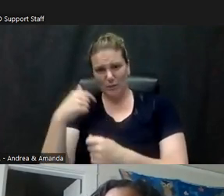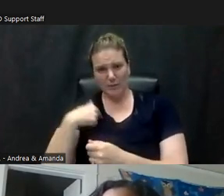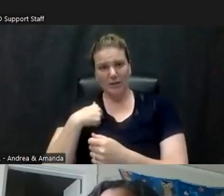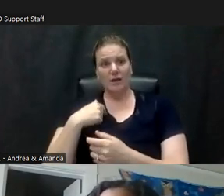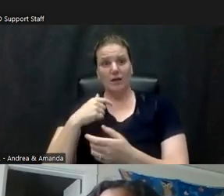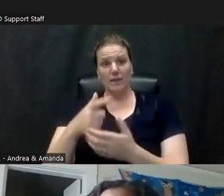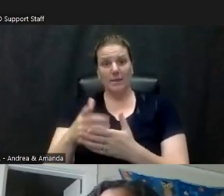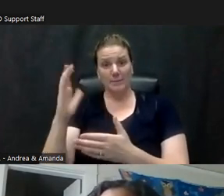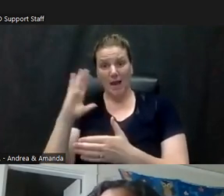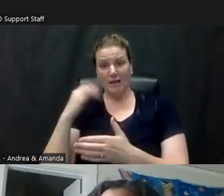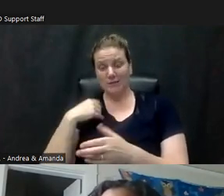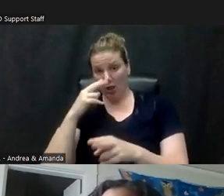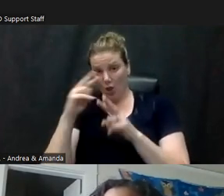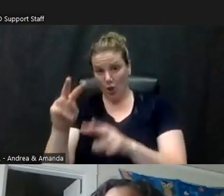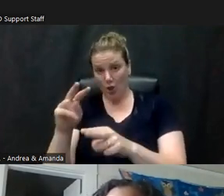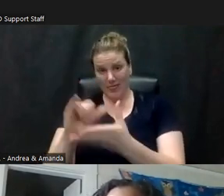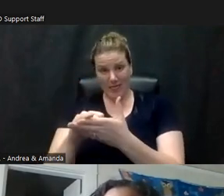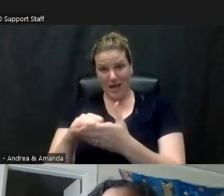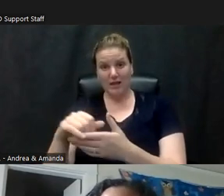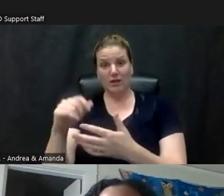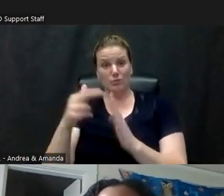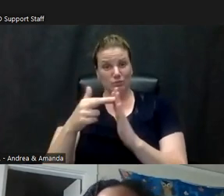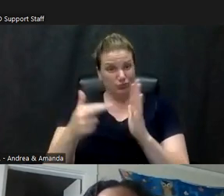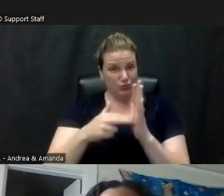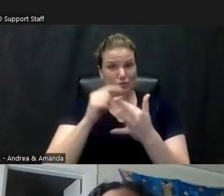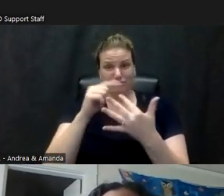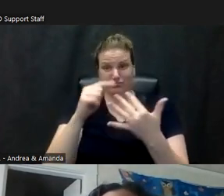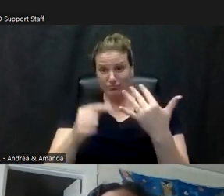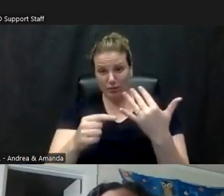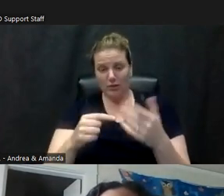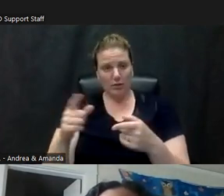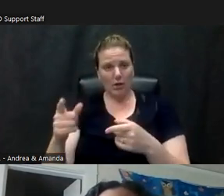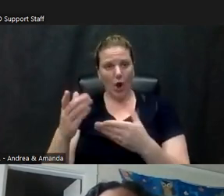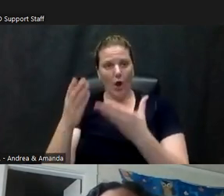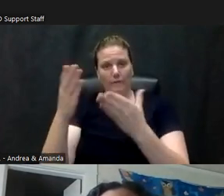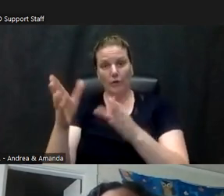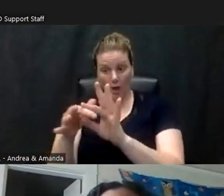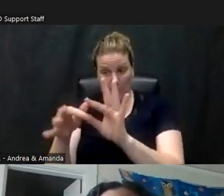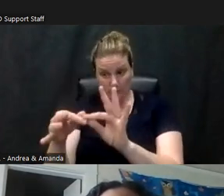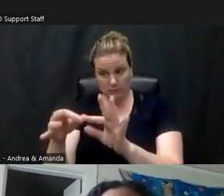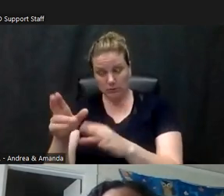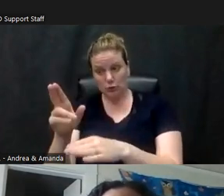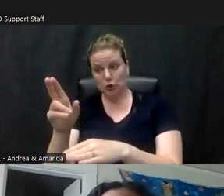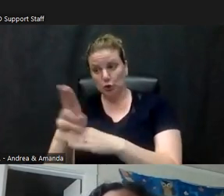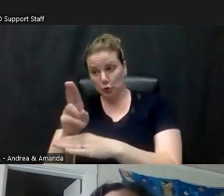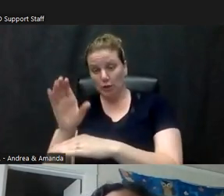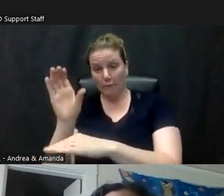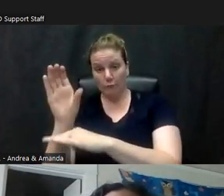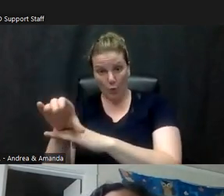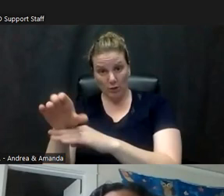know, in the past, when I've looked at directives and offered comments on use of force,